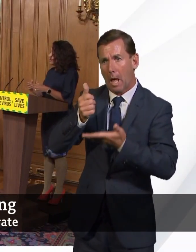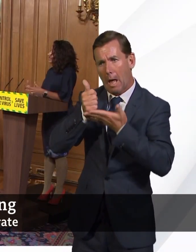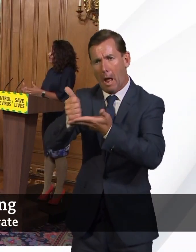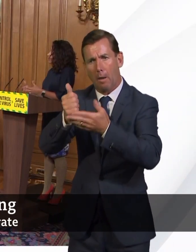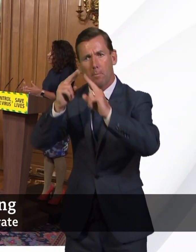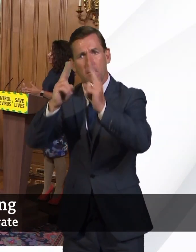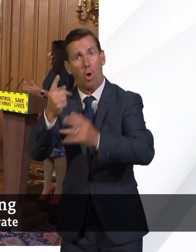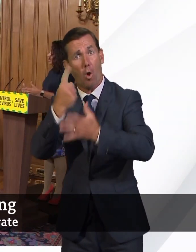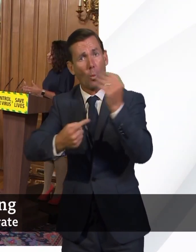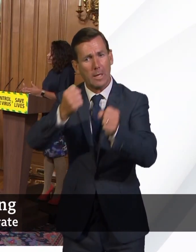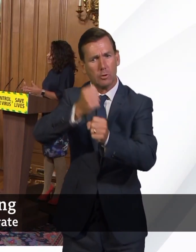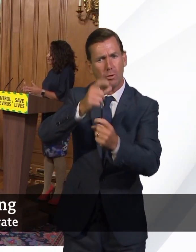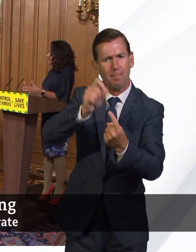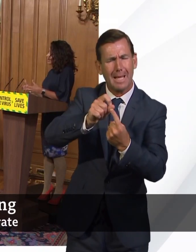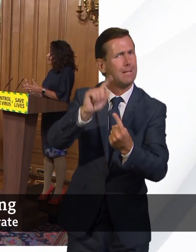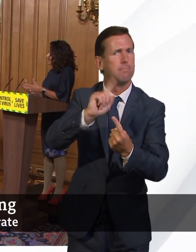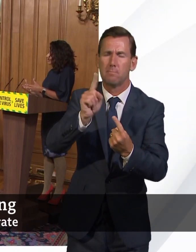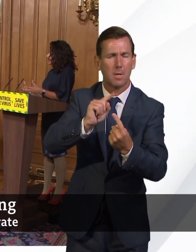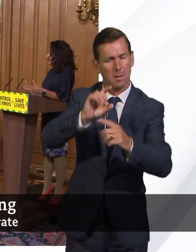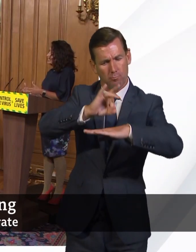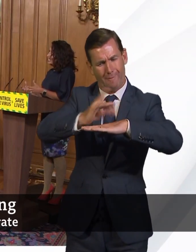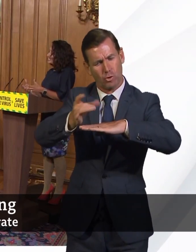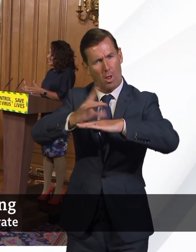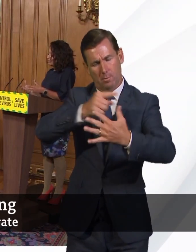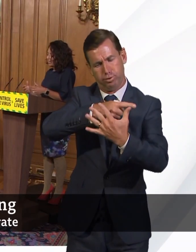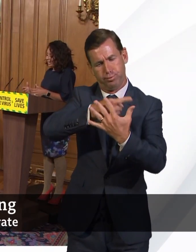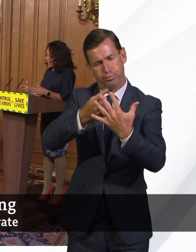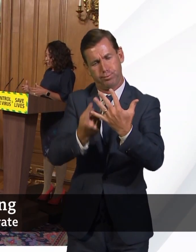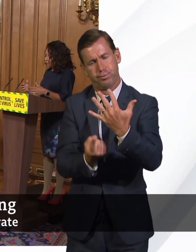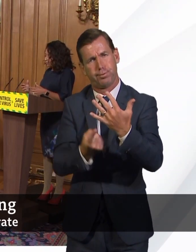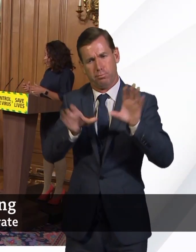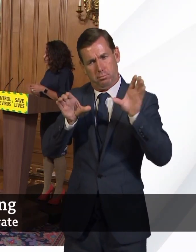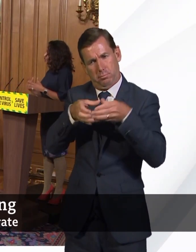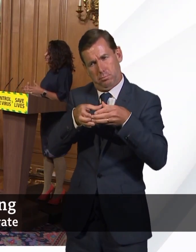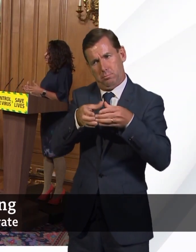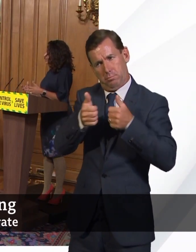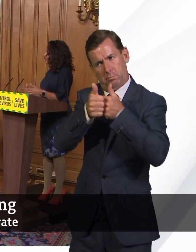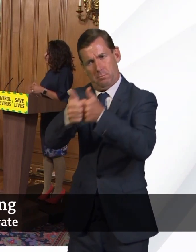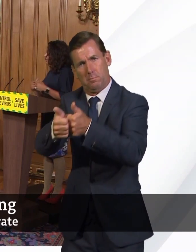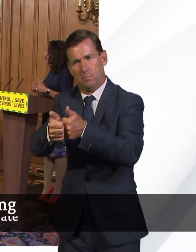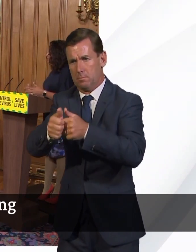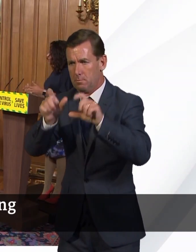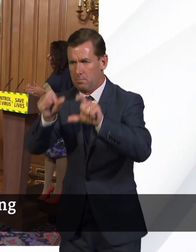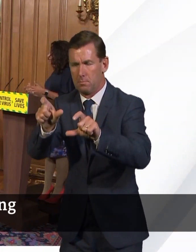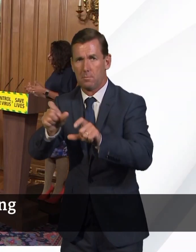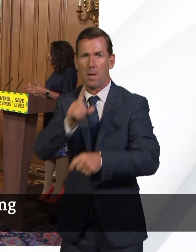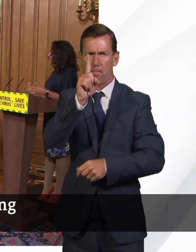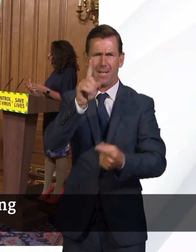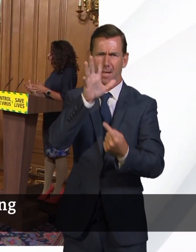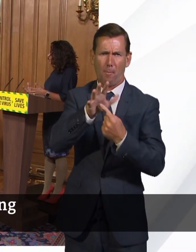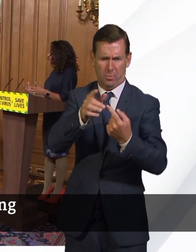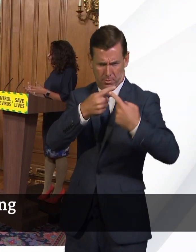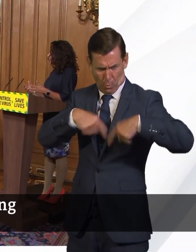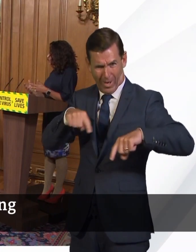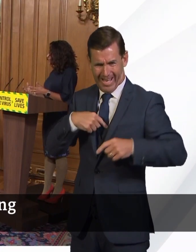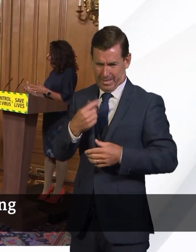is needed to make sure that our care home residents stay safe. Importantly, though, we've really ramped up that support over